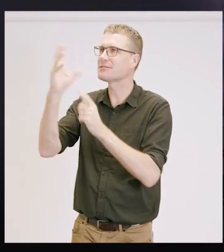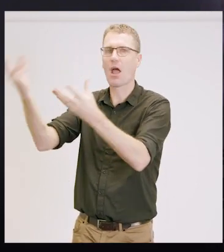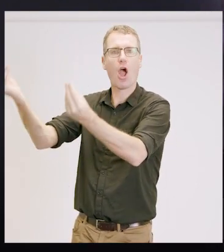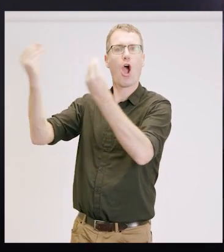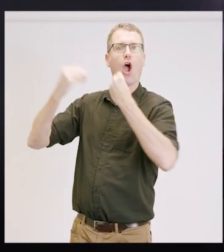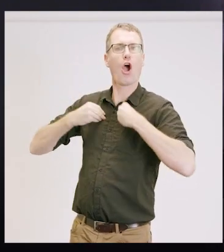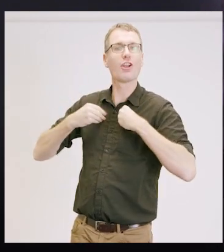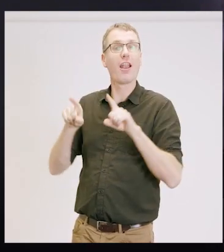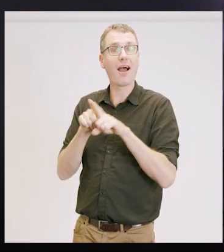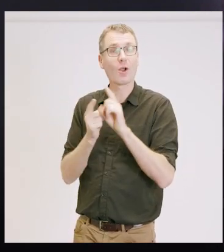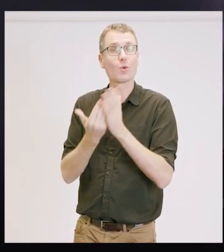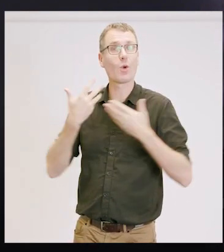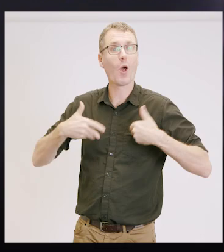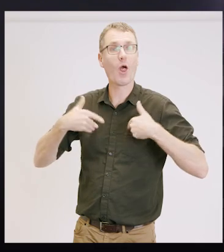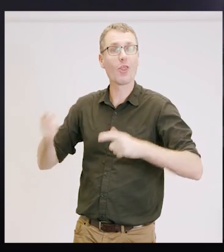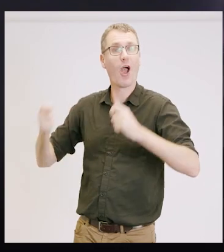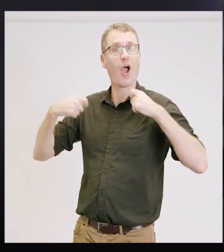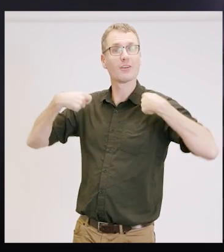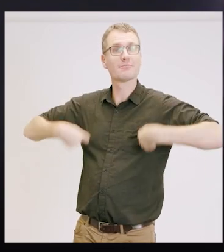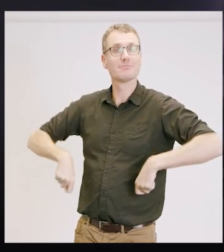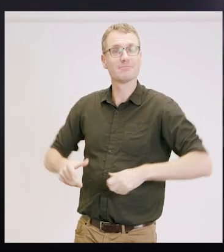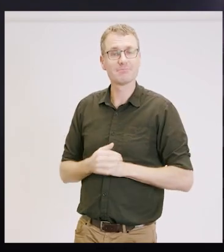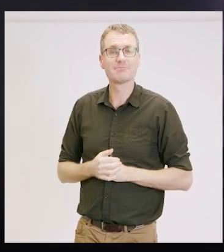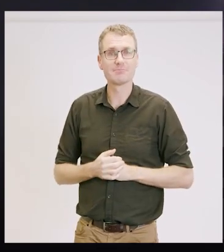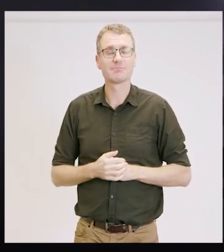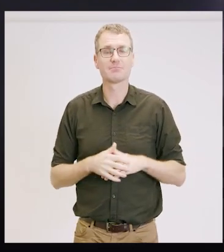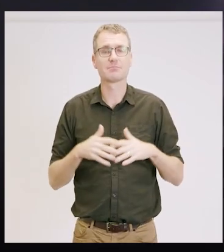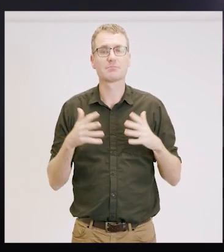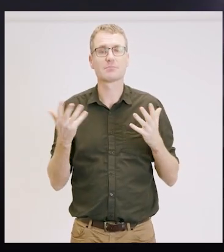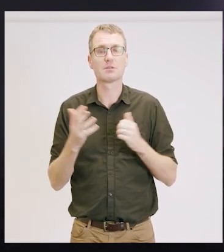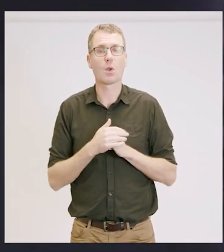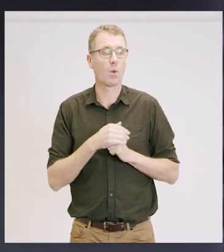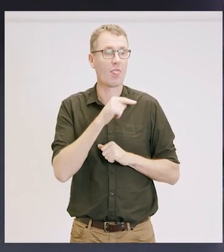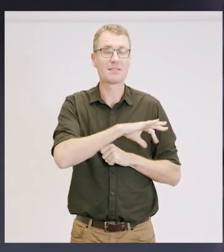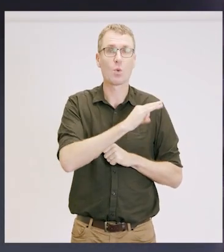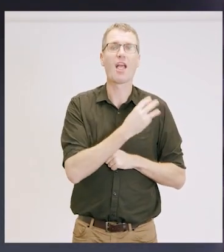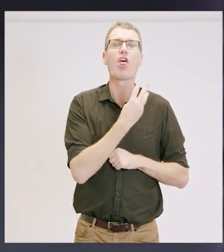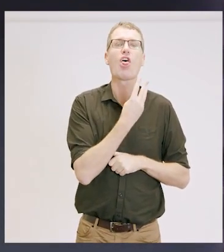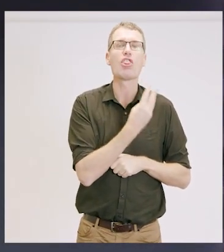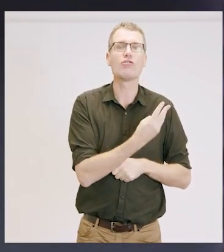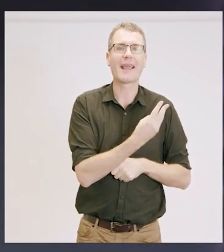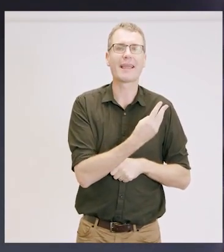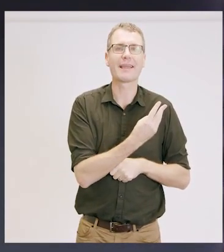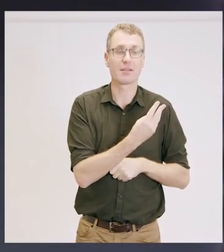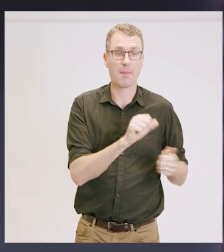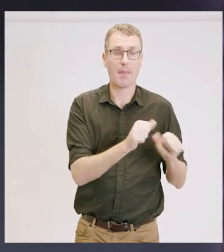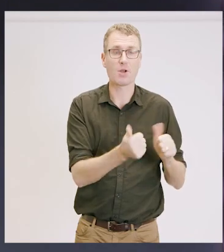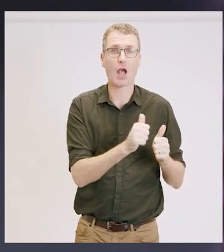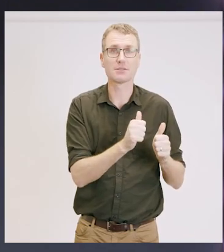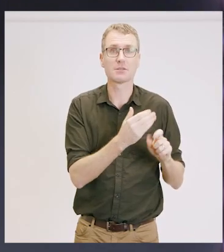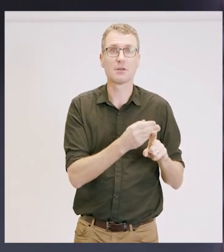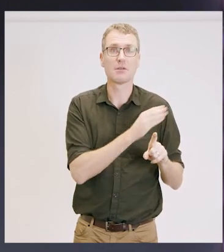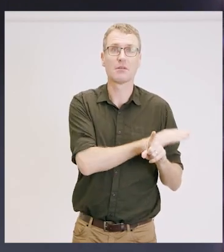on Christ, like putting on new clothes. So when you get baptized, the three this morning and one